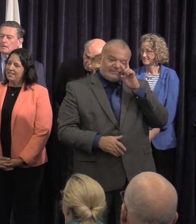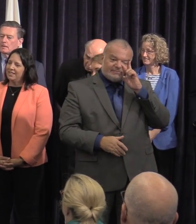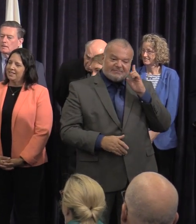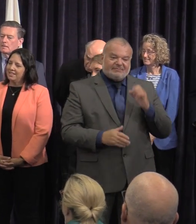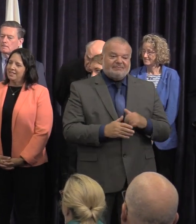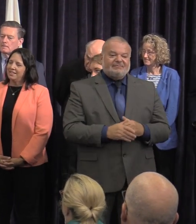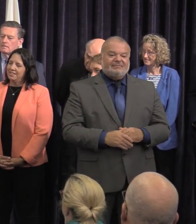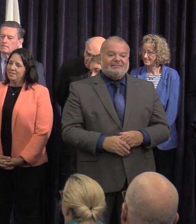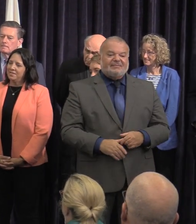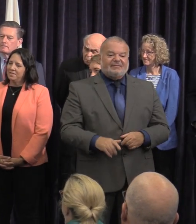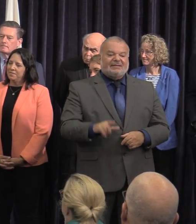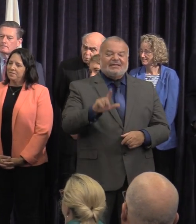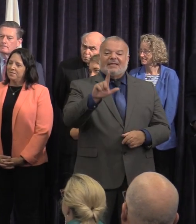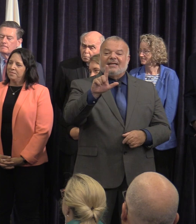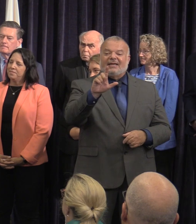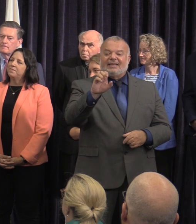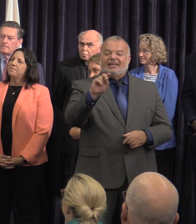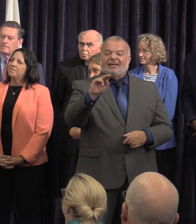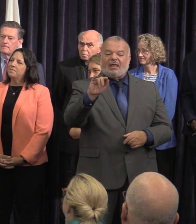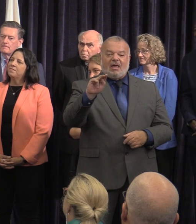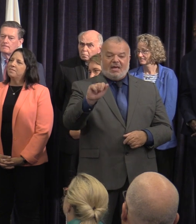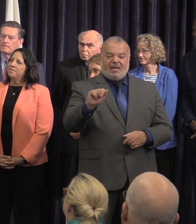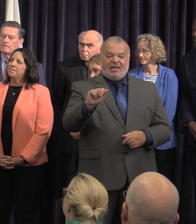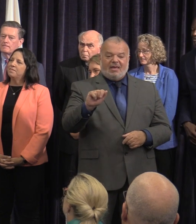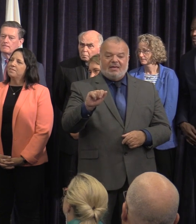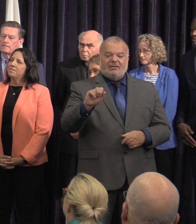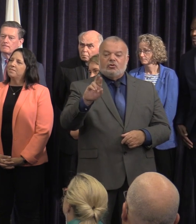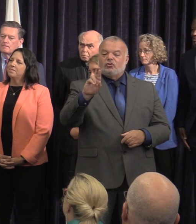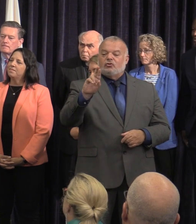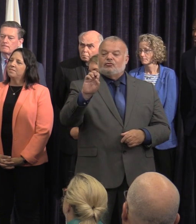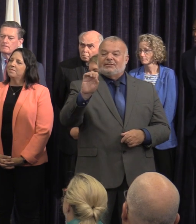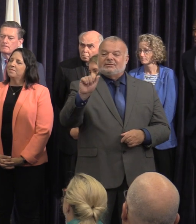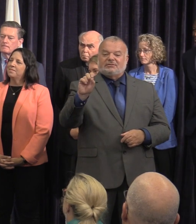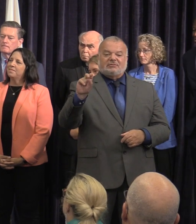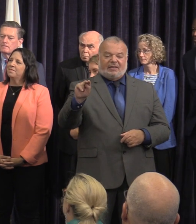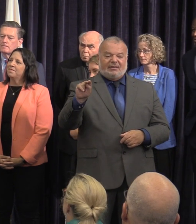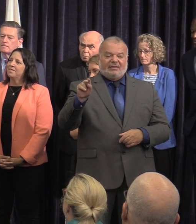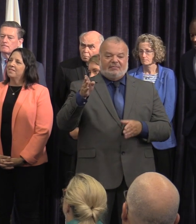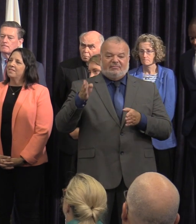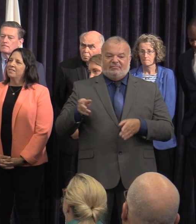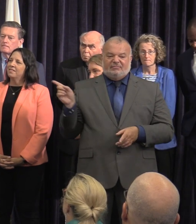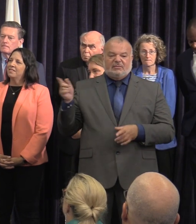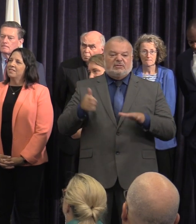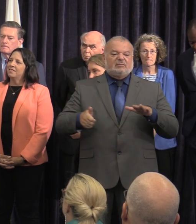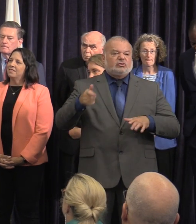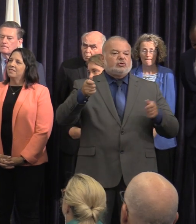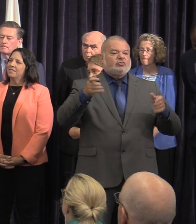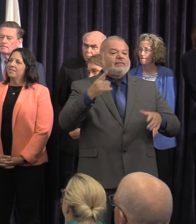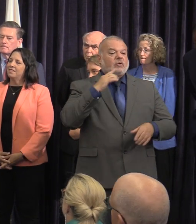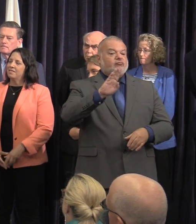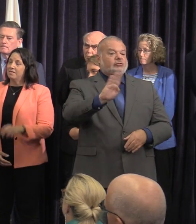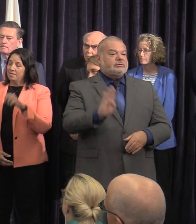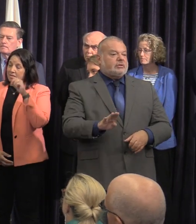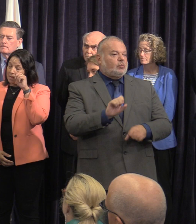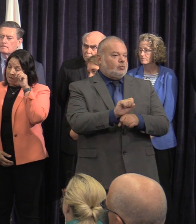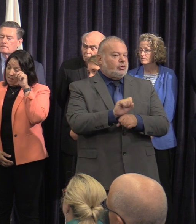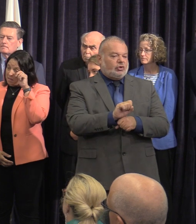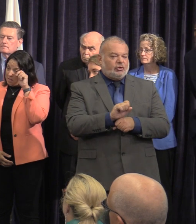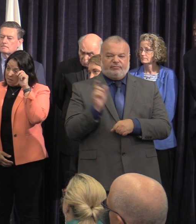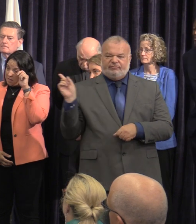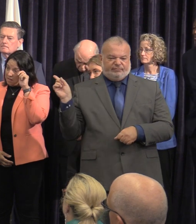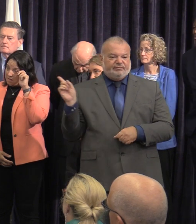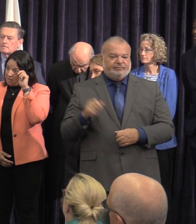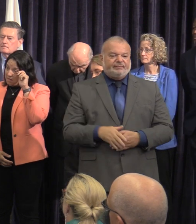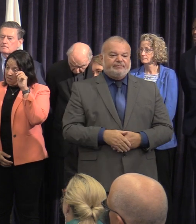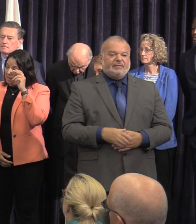My name is Lenita Reason. I am executive director at the Brazilian Worker Center. I am an immigrant from Brazil,